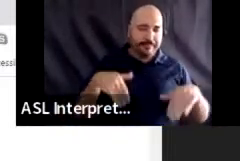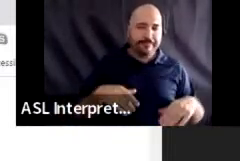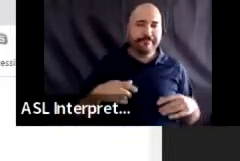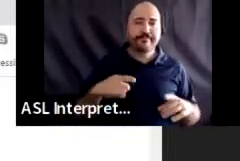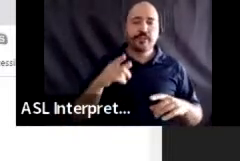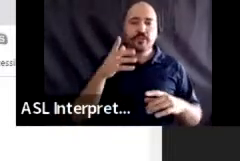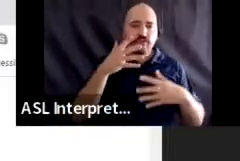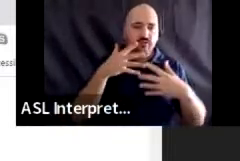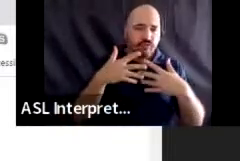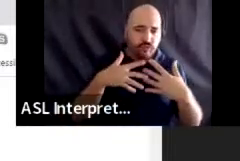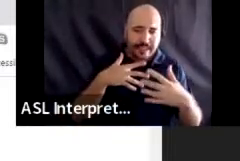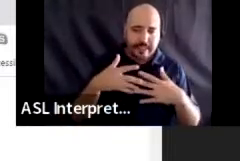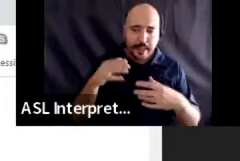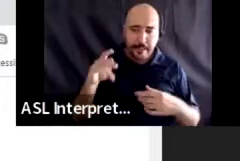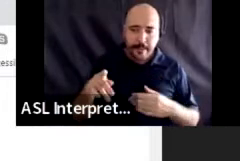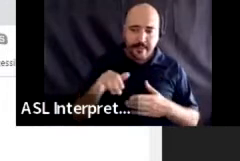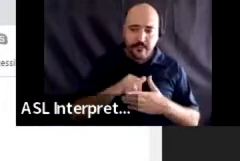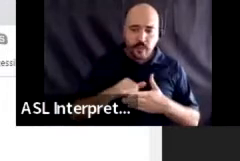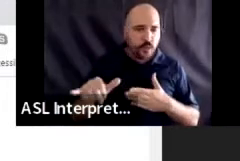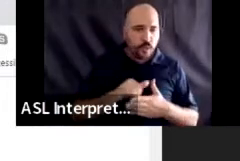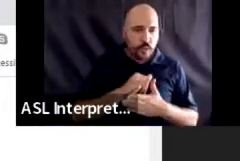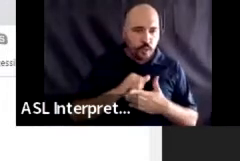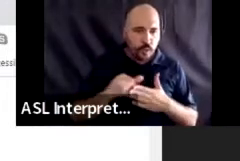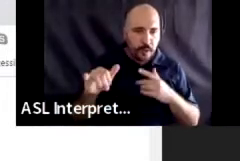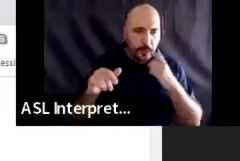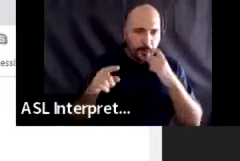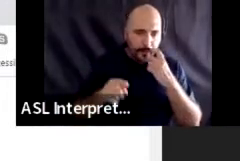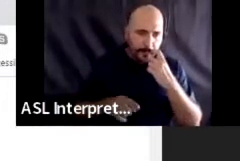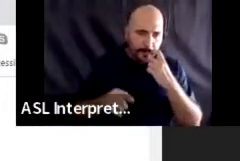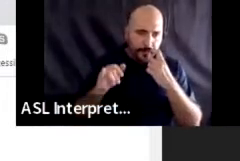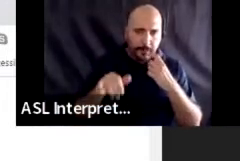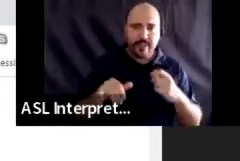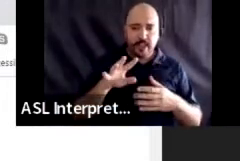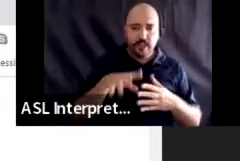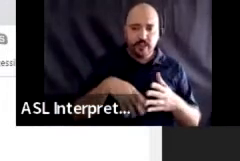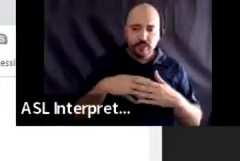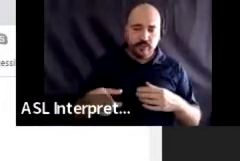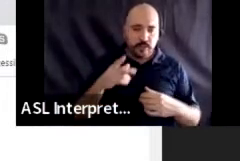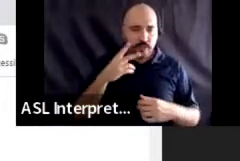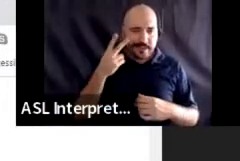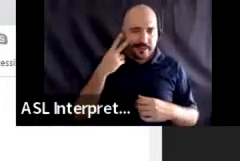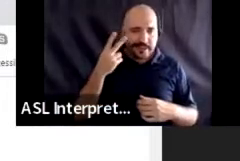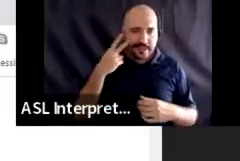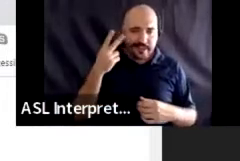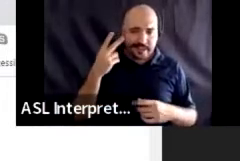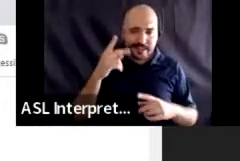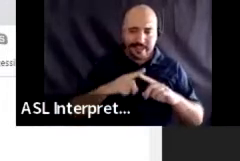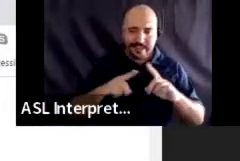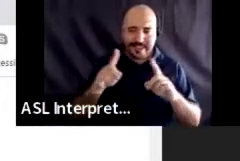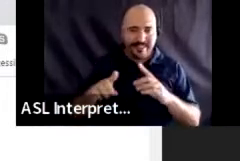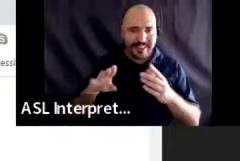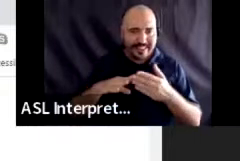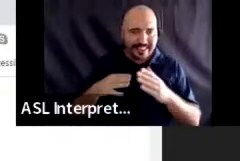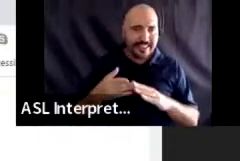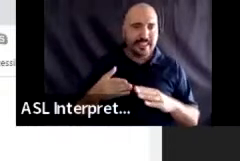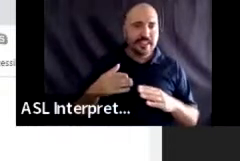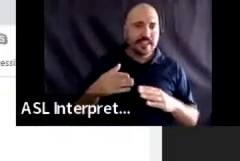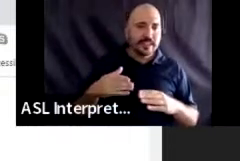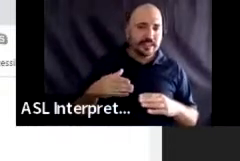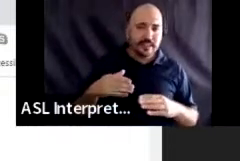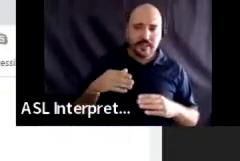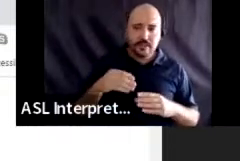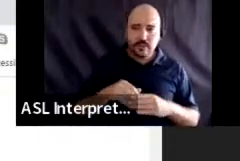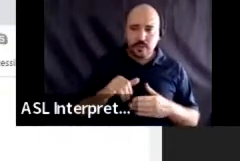grayscale map of New York. On the screen, you'll see different cities in New York. So you'll see